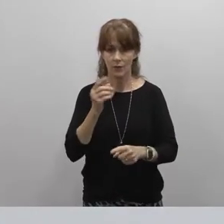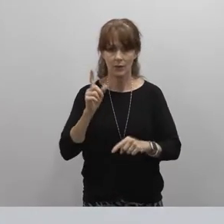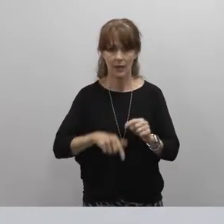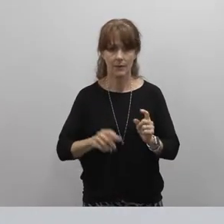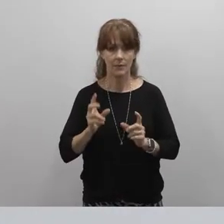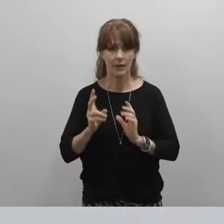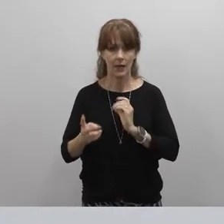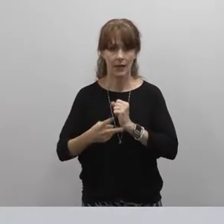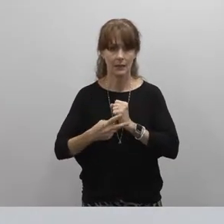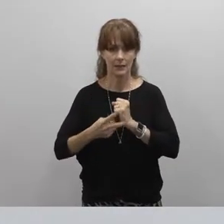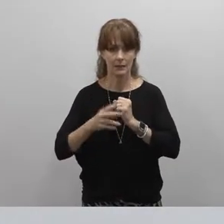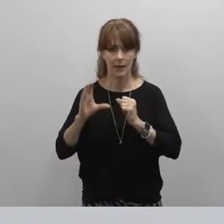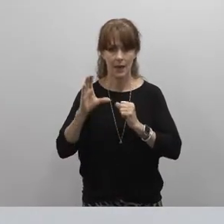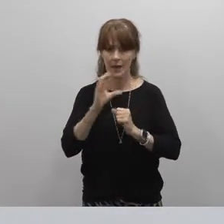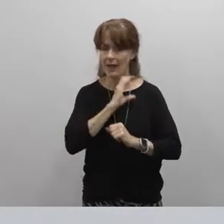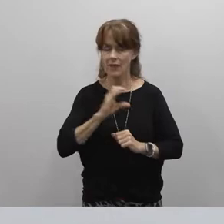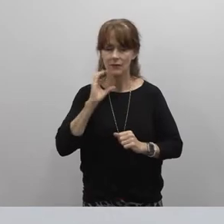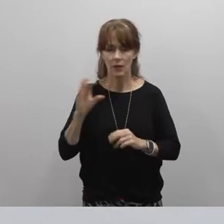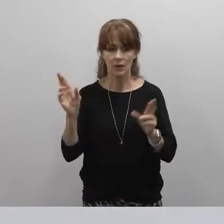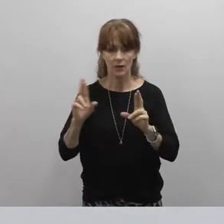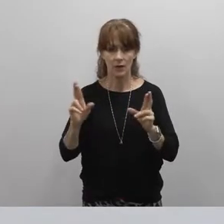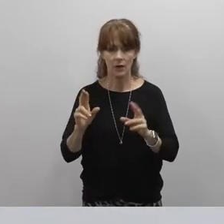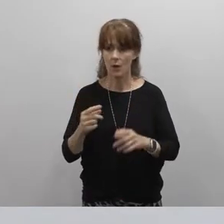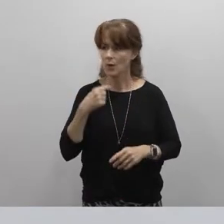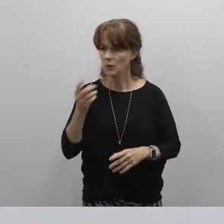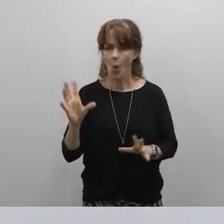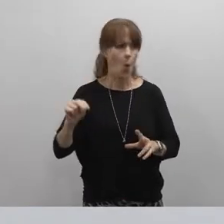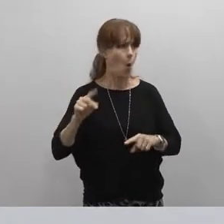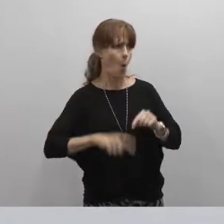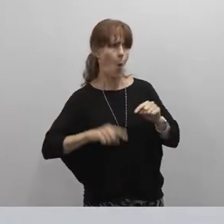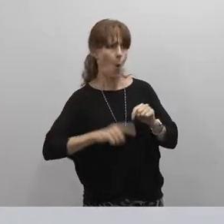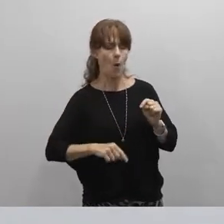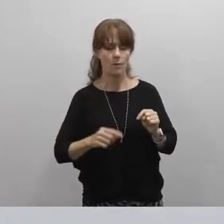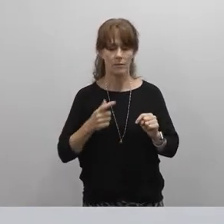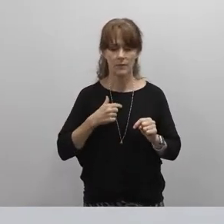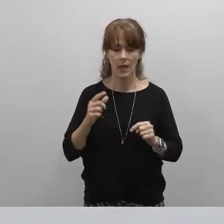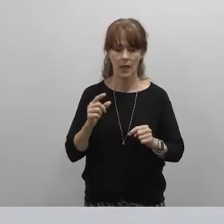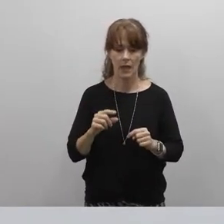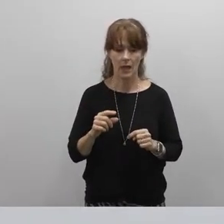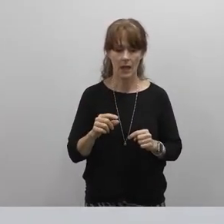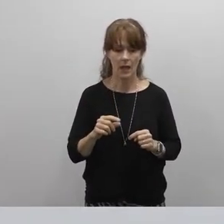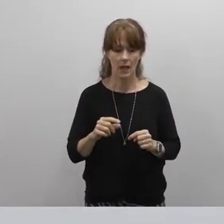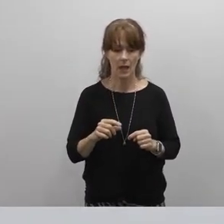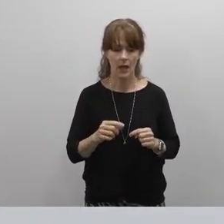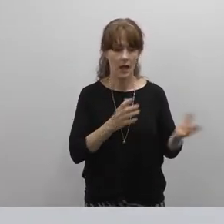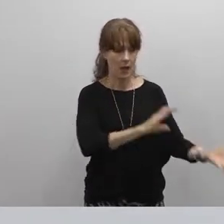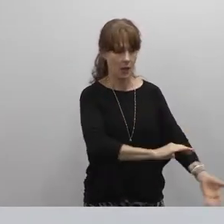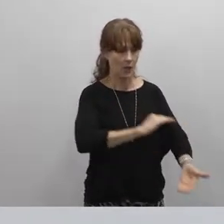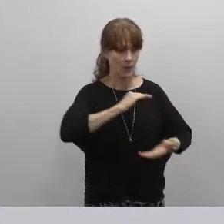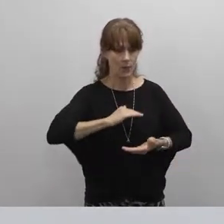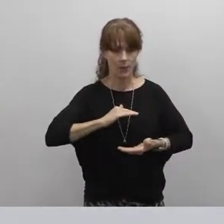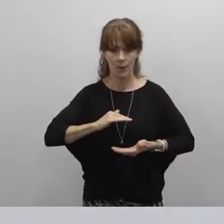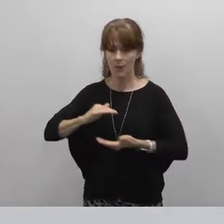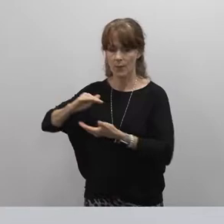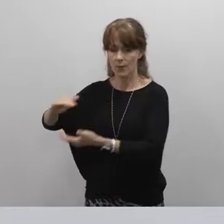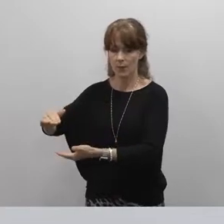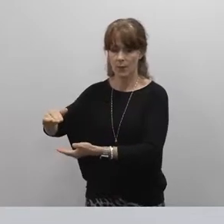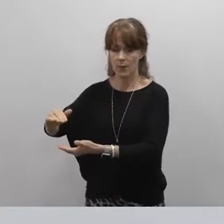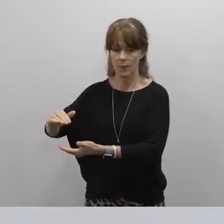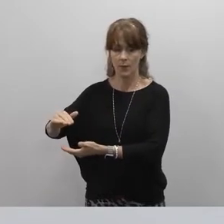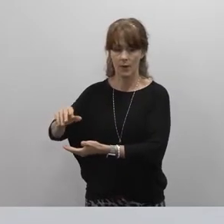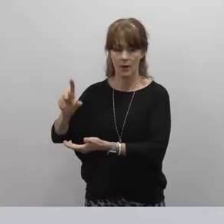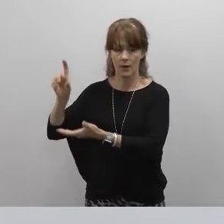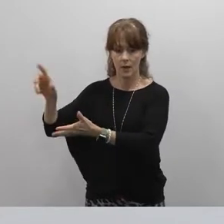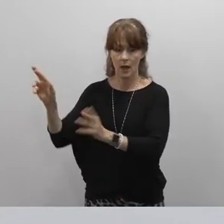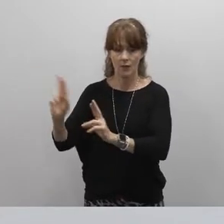be stored in CAF fridges, we keep getting told that. I had a fridge donated from Rogers, had it transferred through transportation